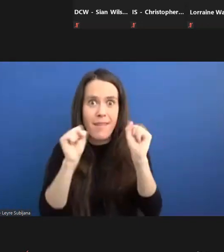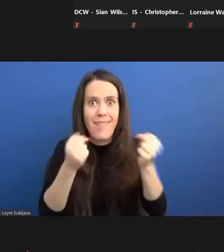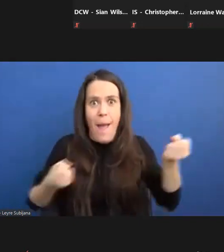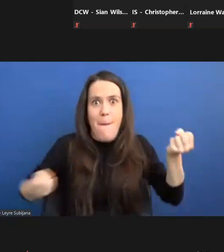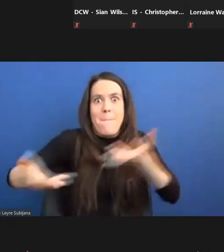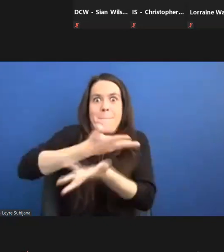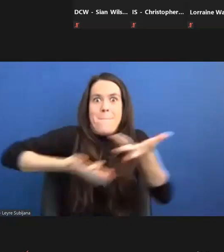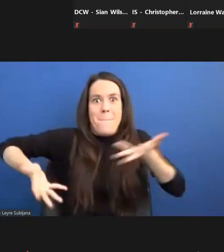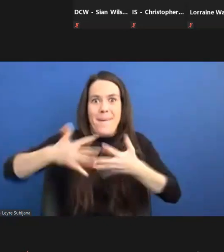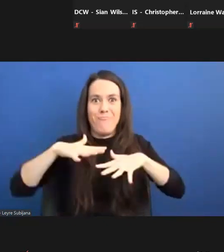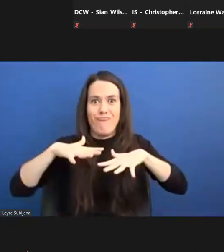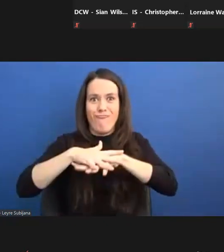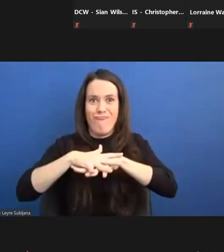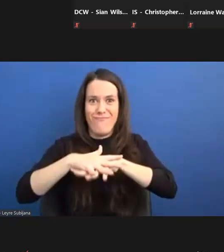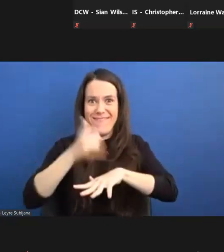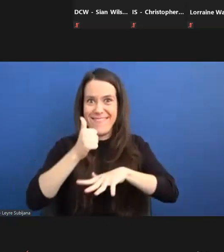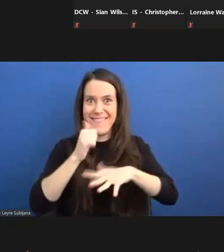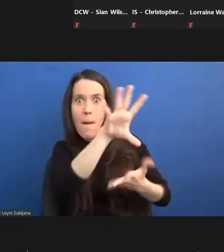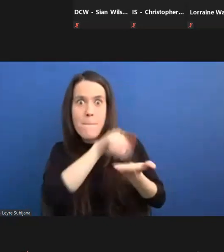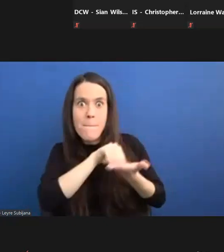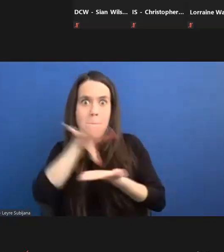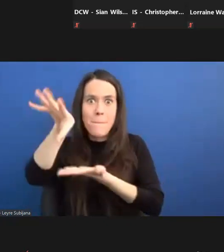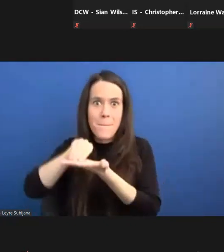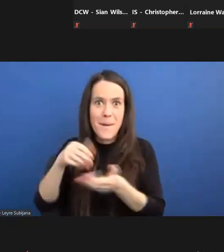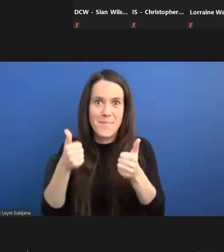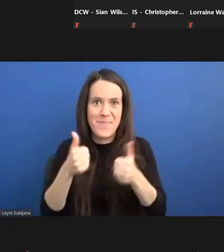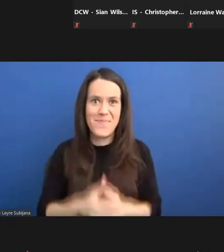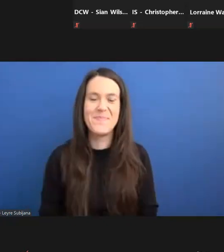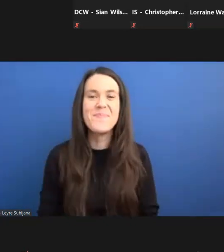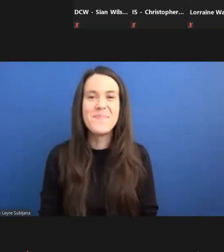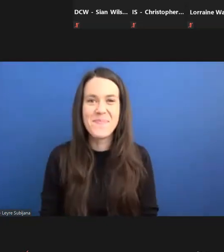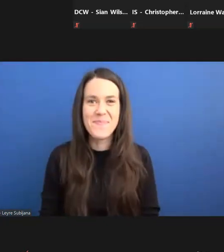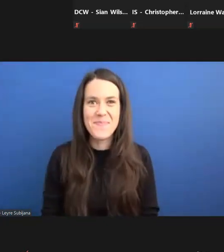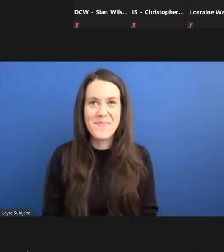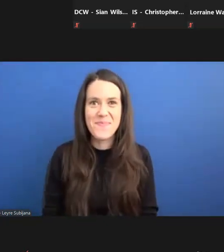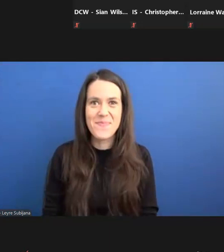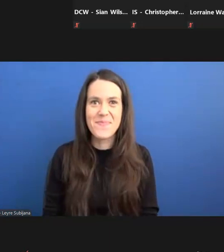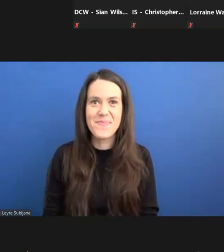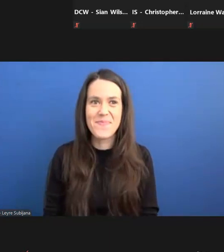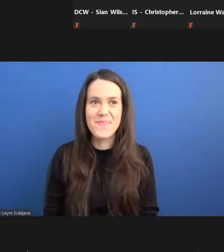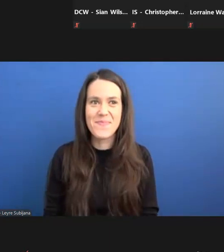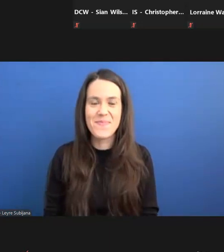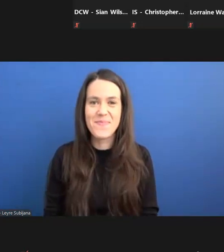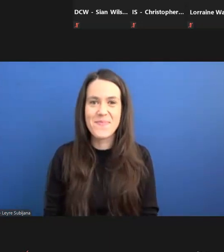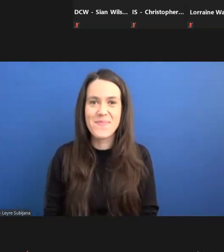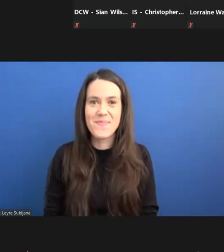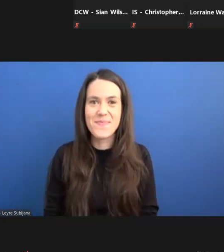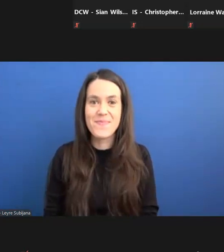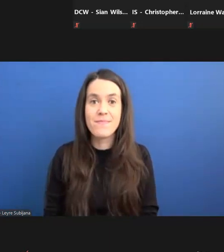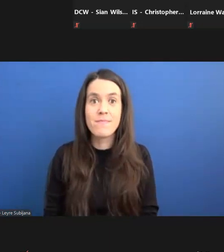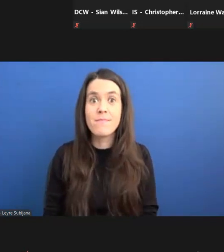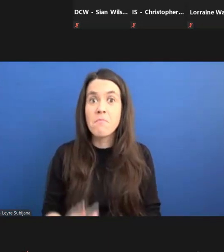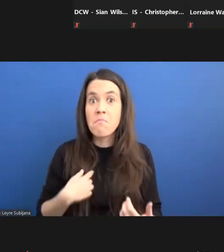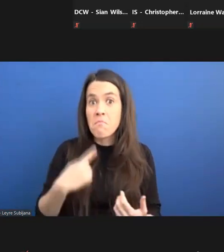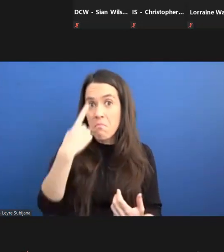to share some of our knowledge and experience. I think hopefully Lorraine and